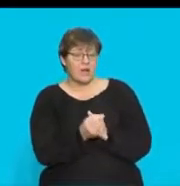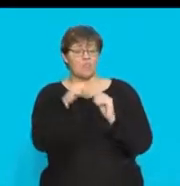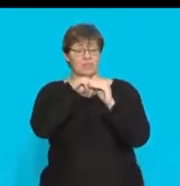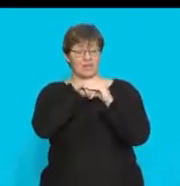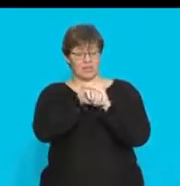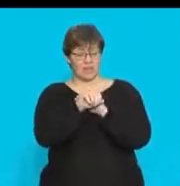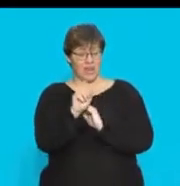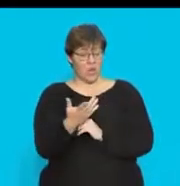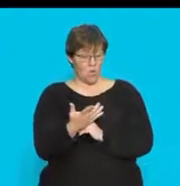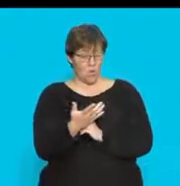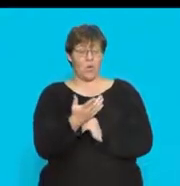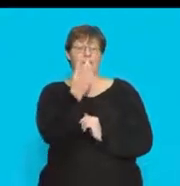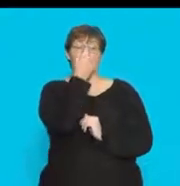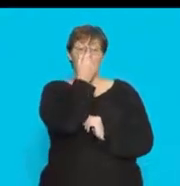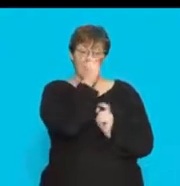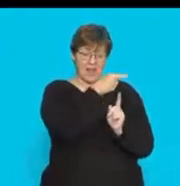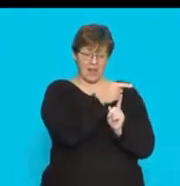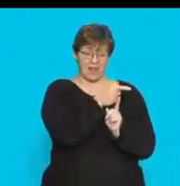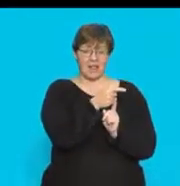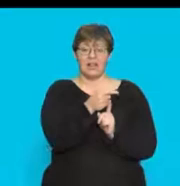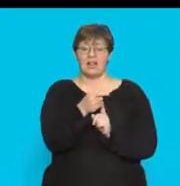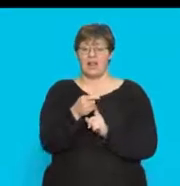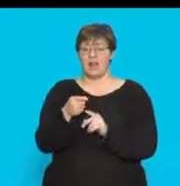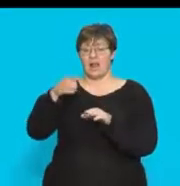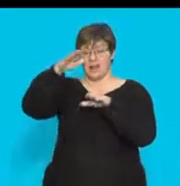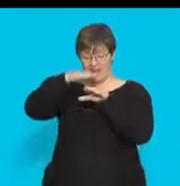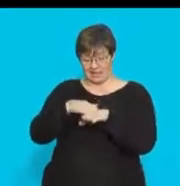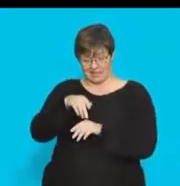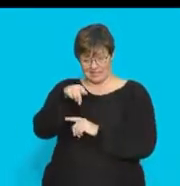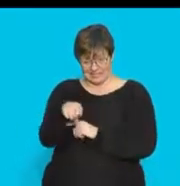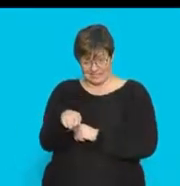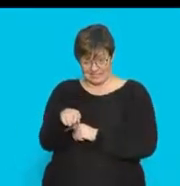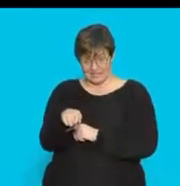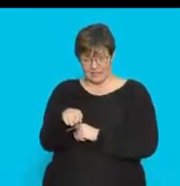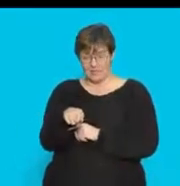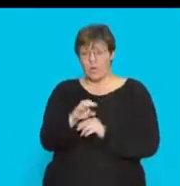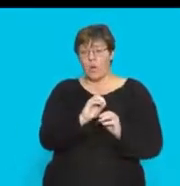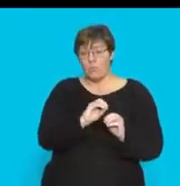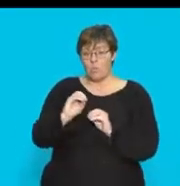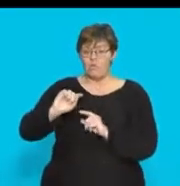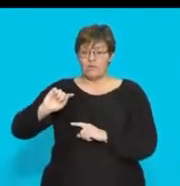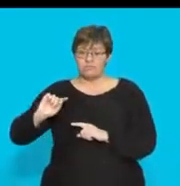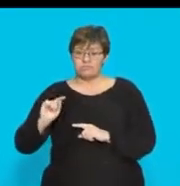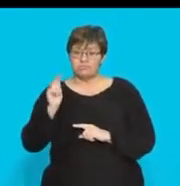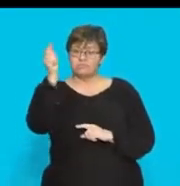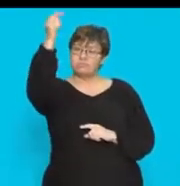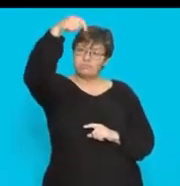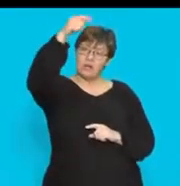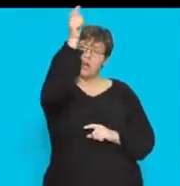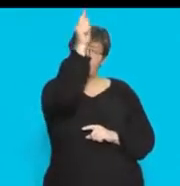reproduction is the male lands over here, right? He moves all the way, and